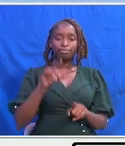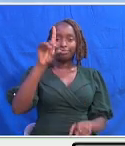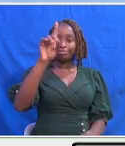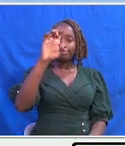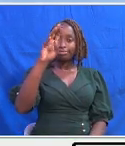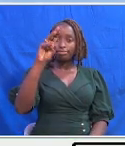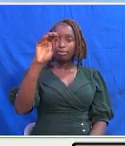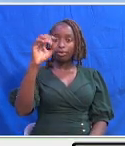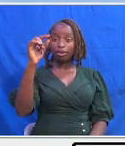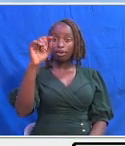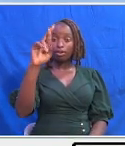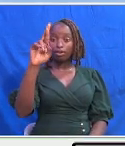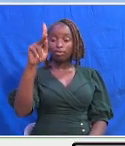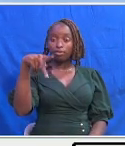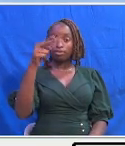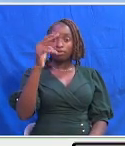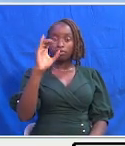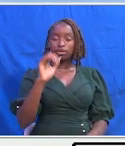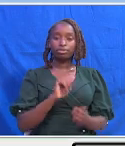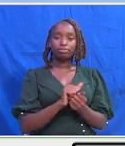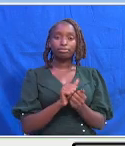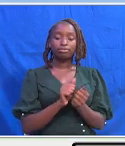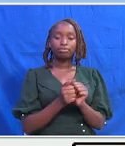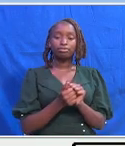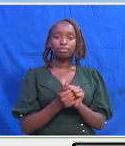demographic shifts, the climate cataclysms,